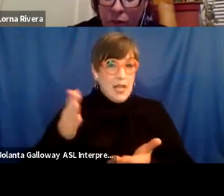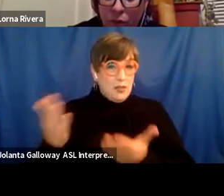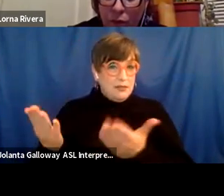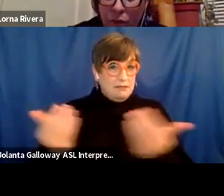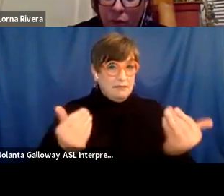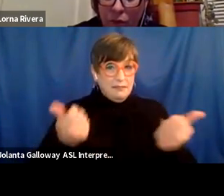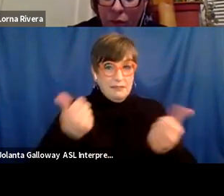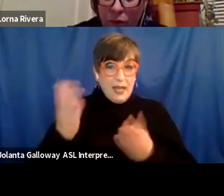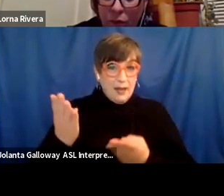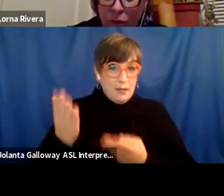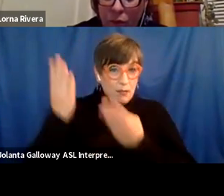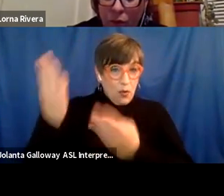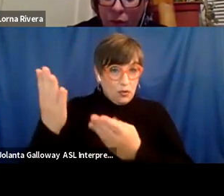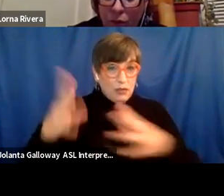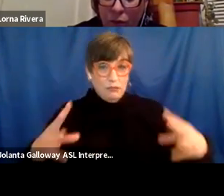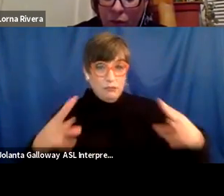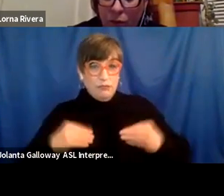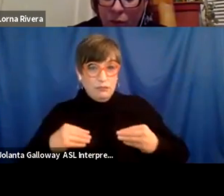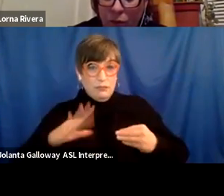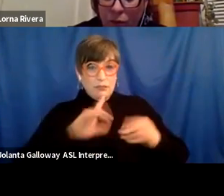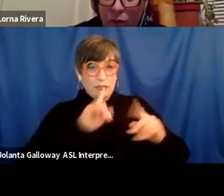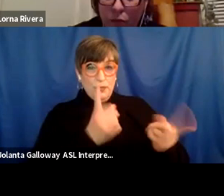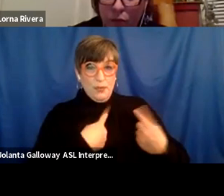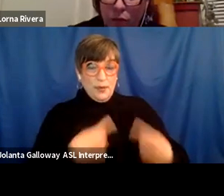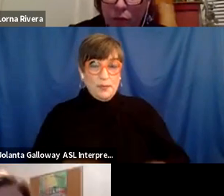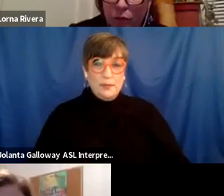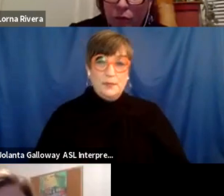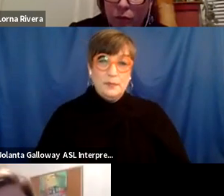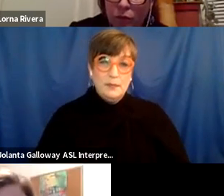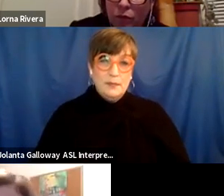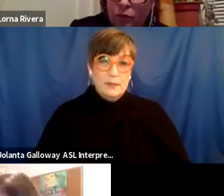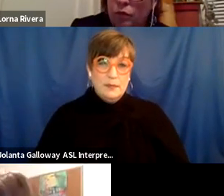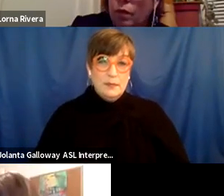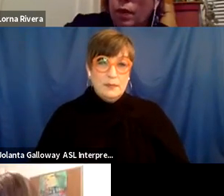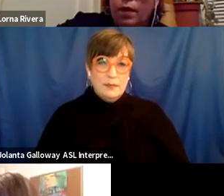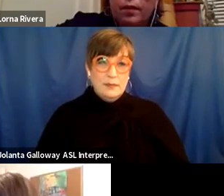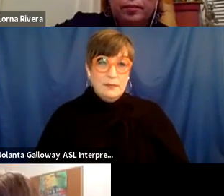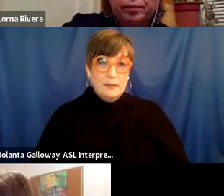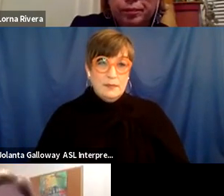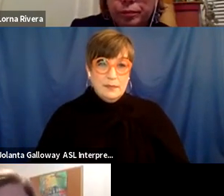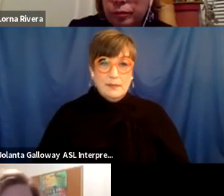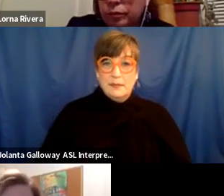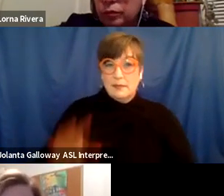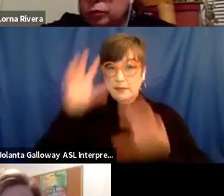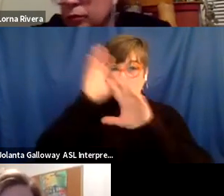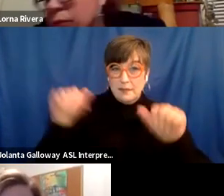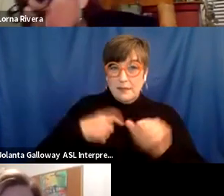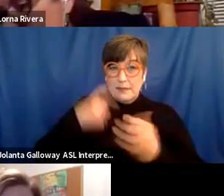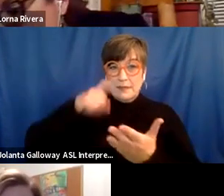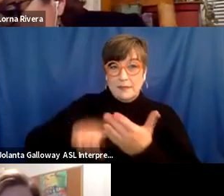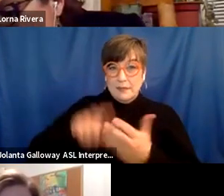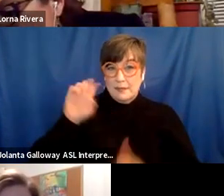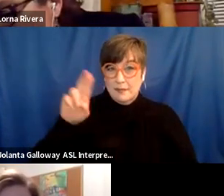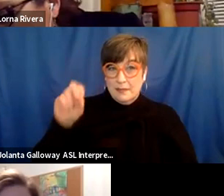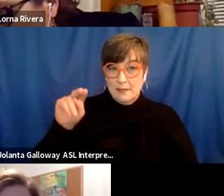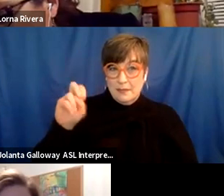to receive the superintendent's report. Madam Chair, is Mr. O'Neill's hand up and Mr. Coleman, or they didn't